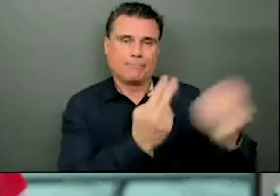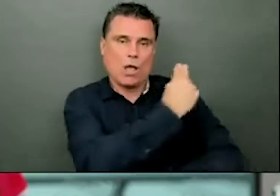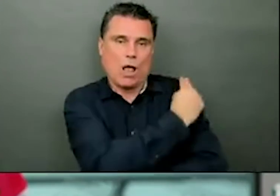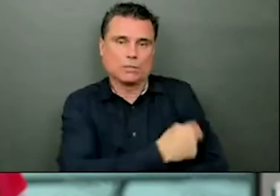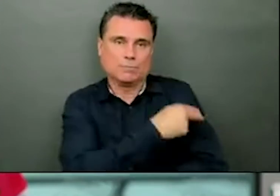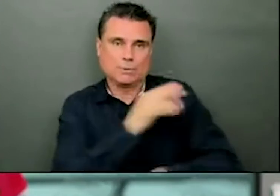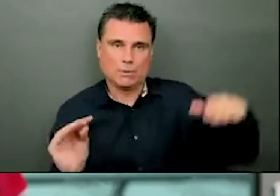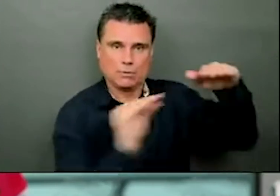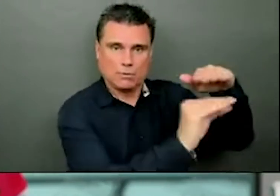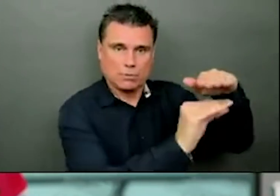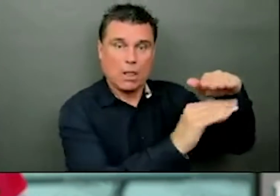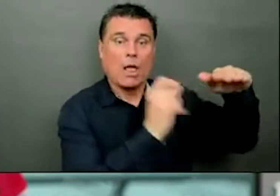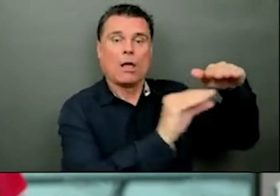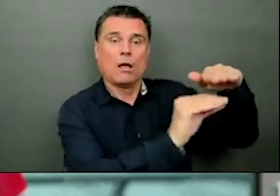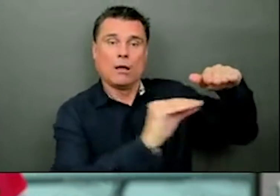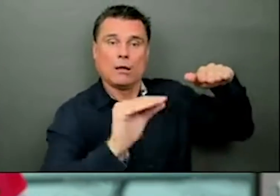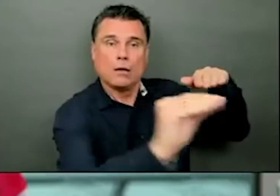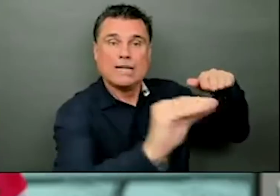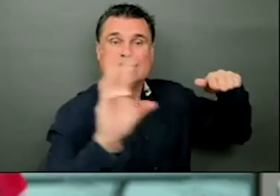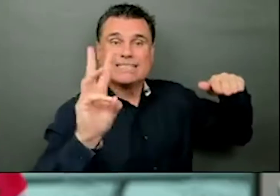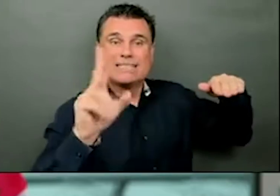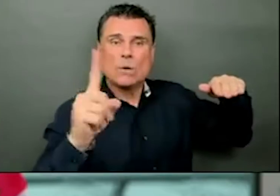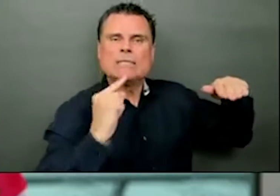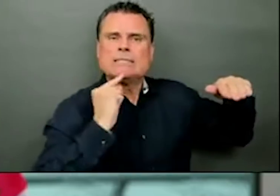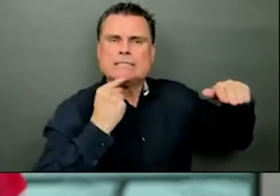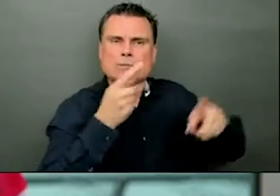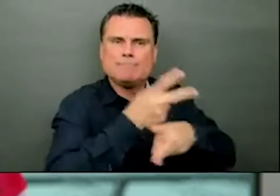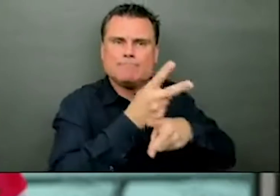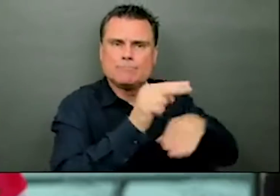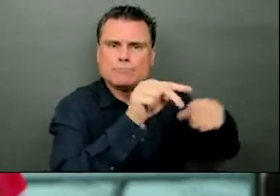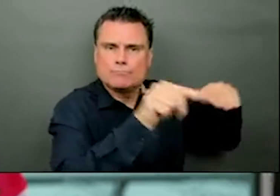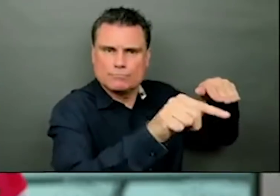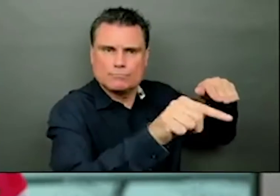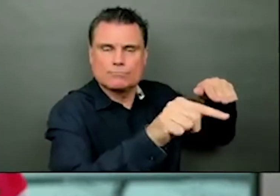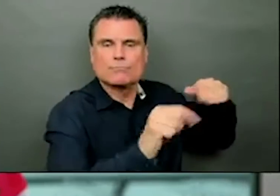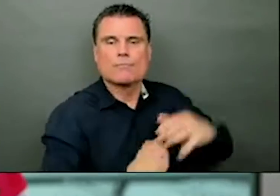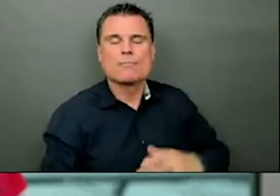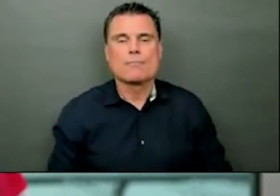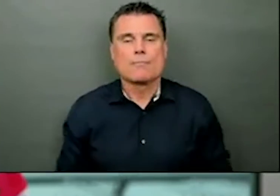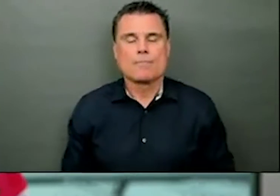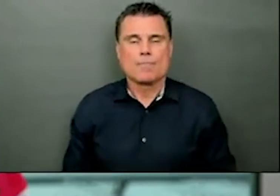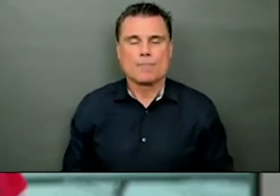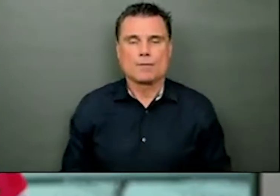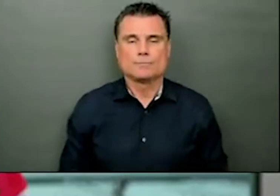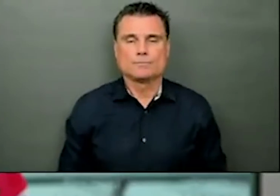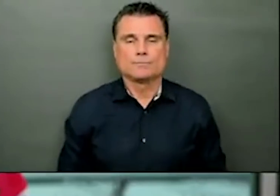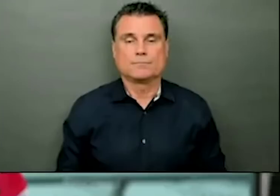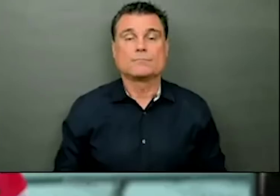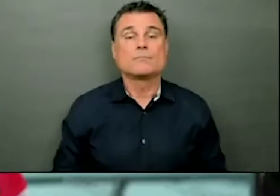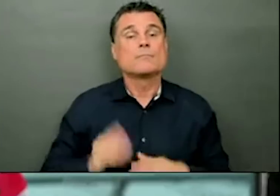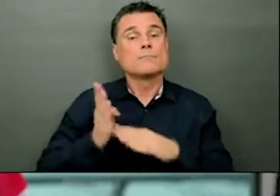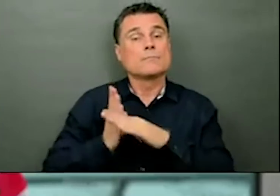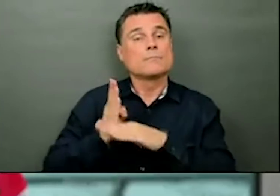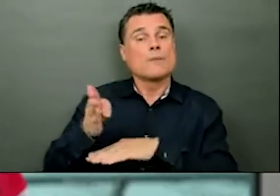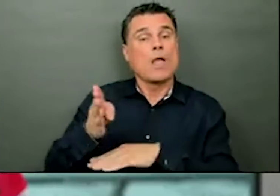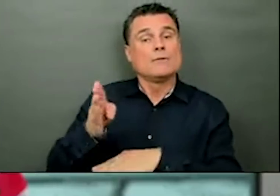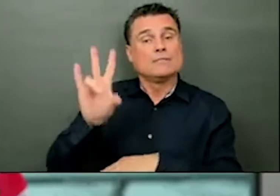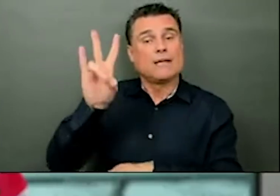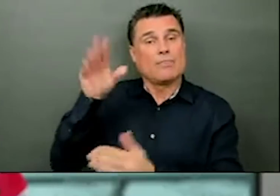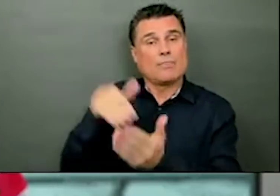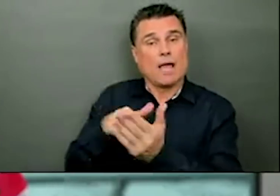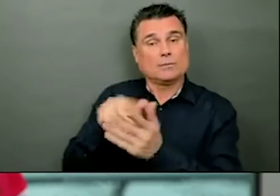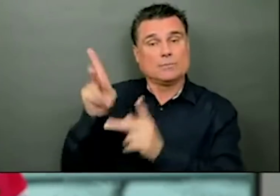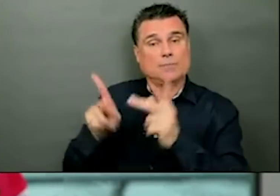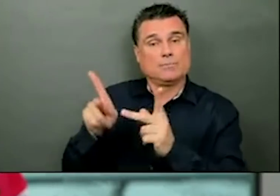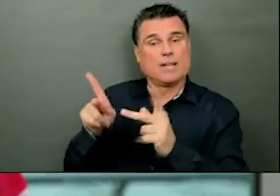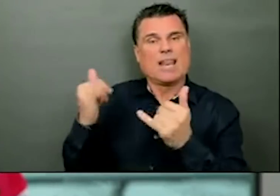or ICU. And an additional over 7,035 people continue to be under public health